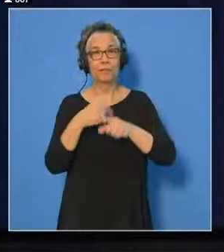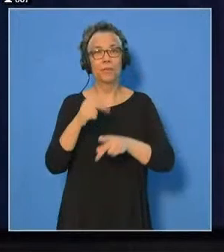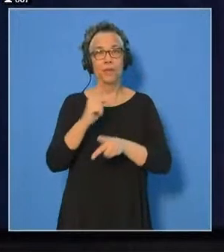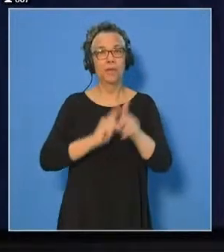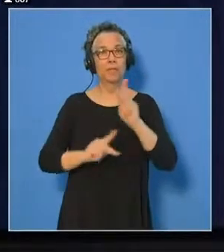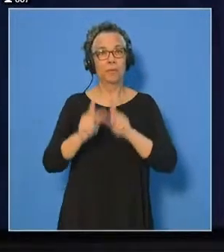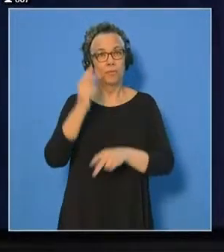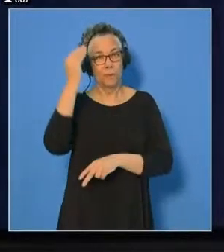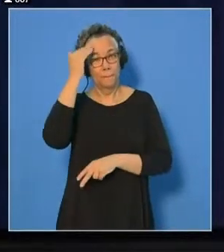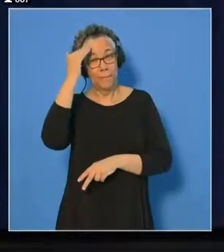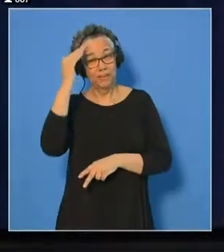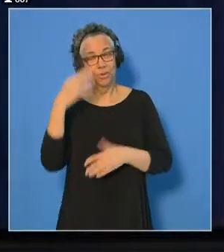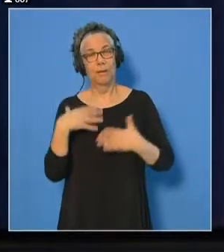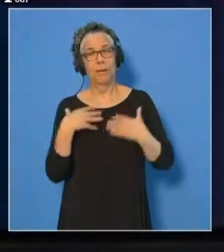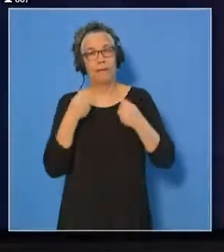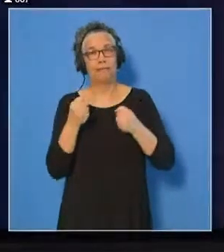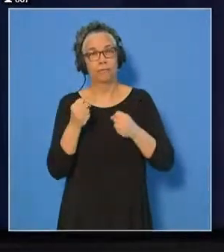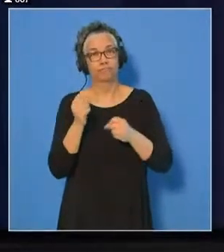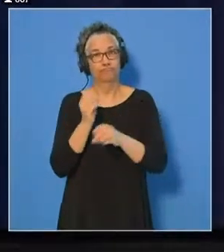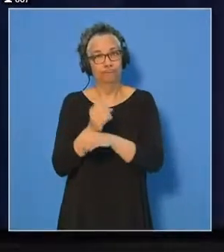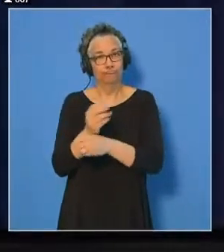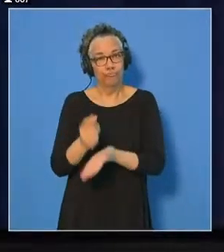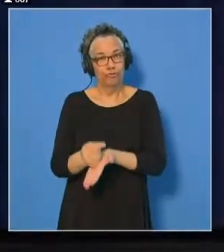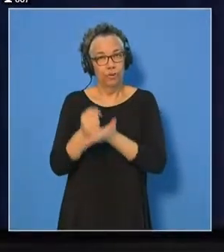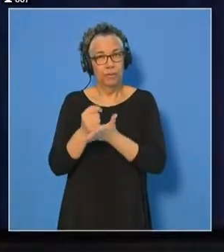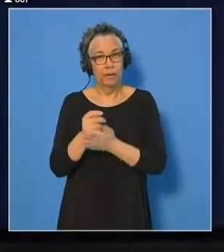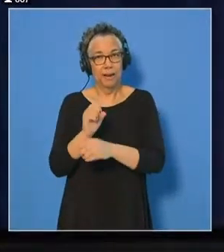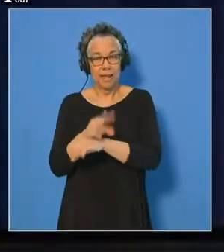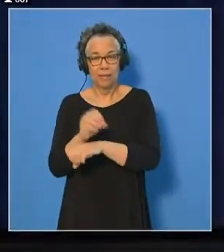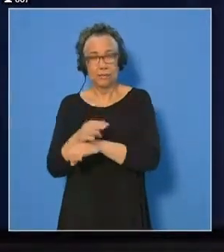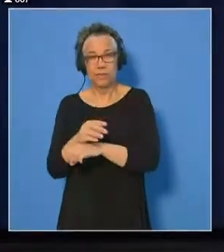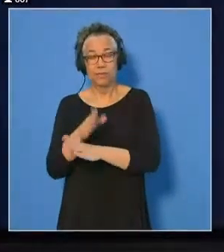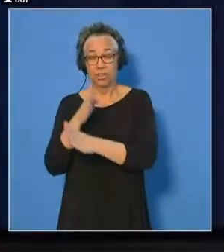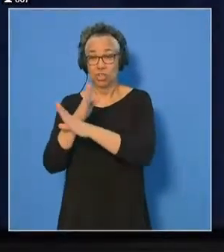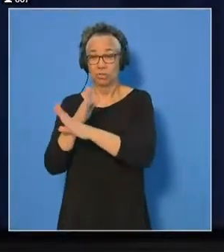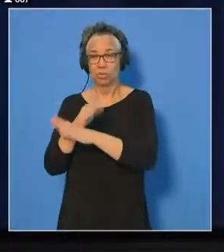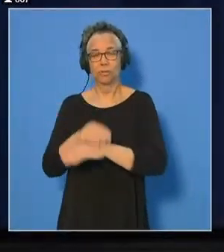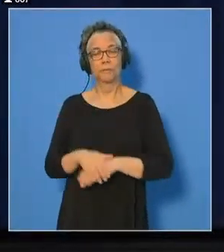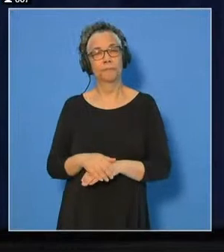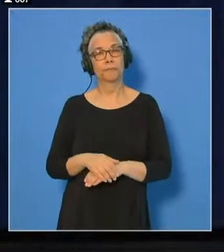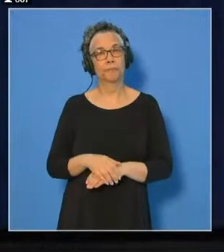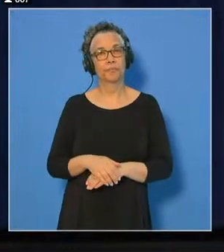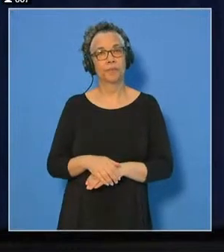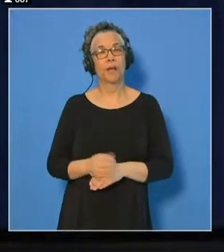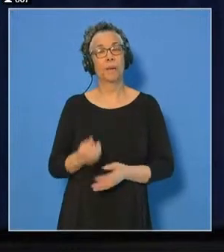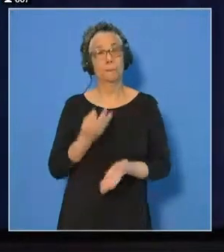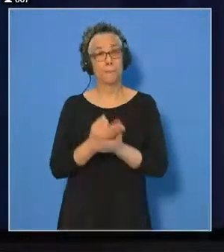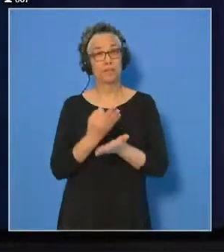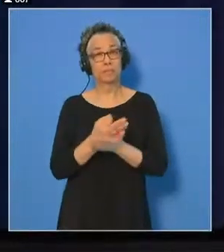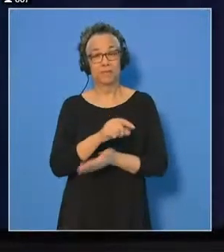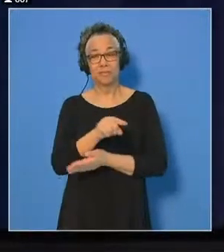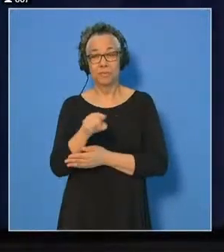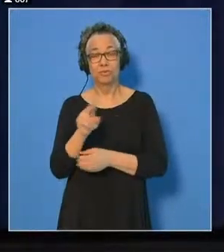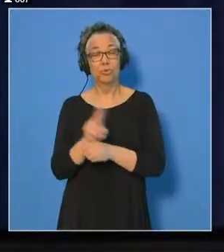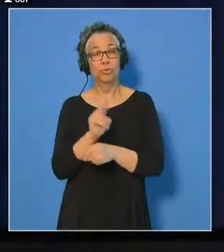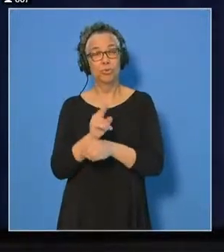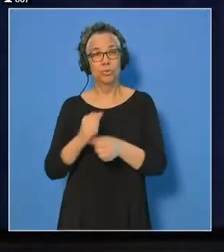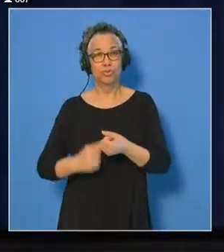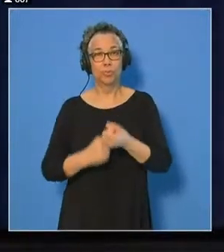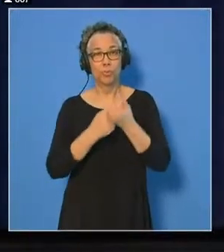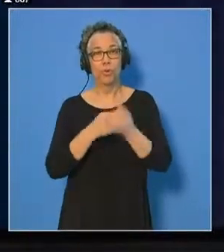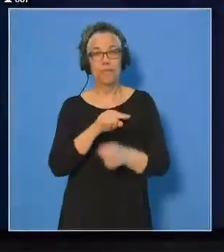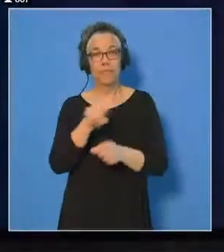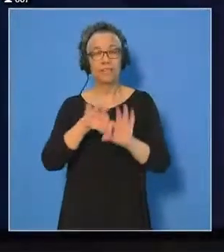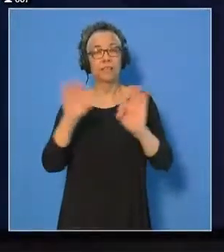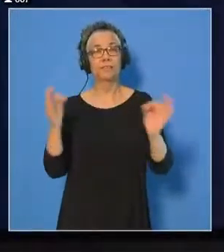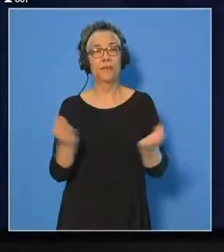counseling at our shelter. Funds are being used to support these and other essential services to Bermudian families to help them